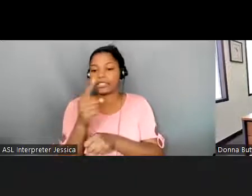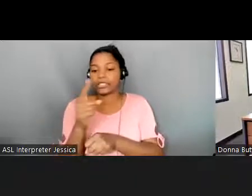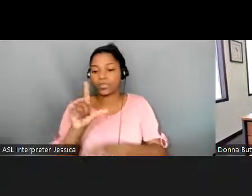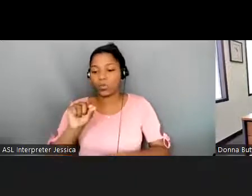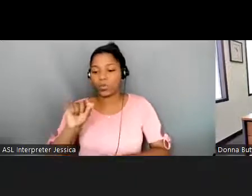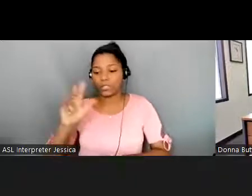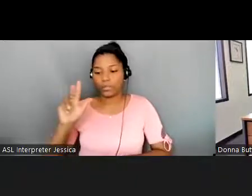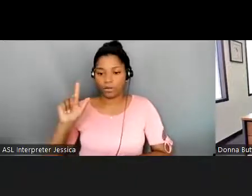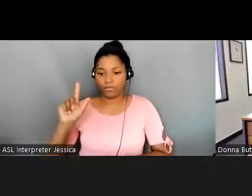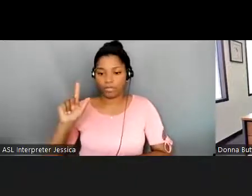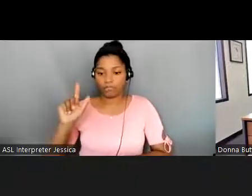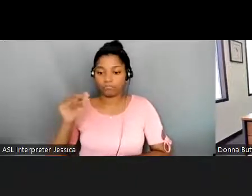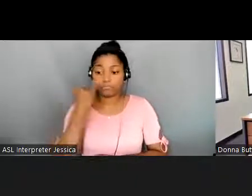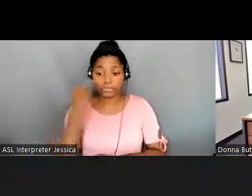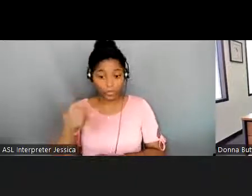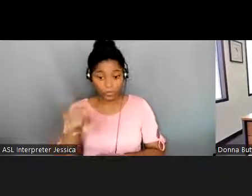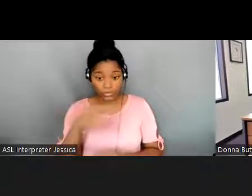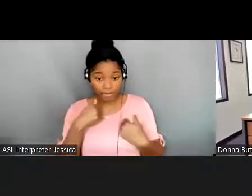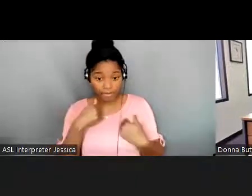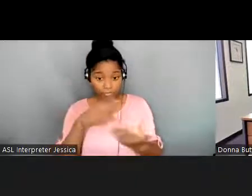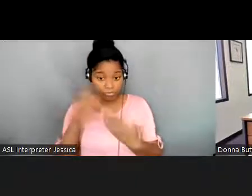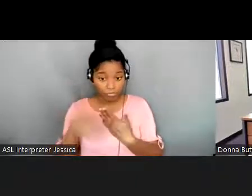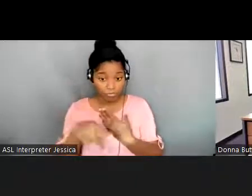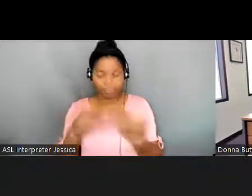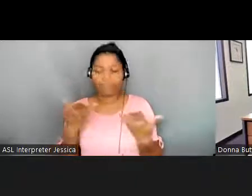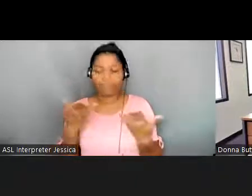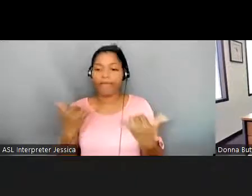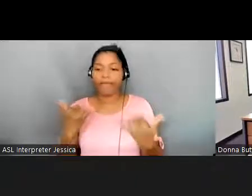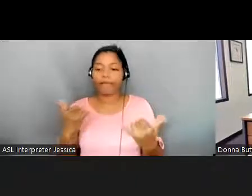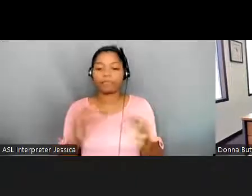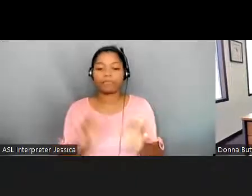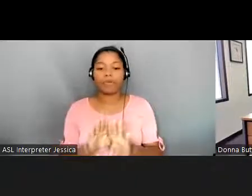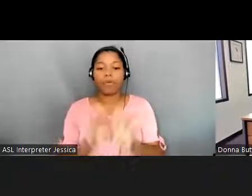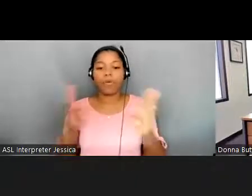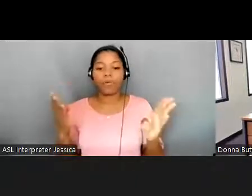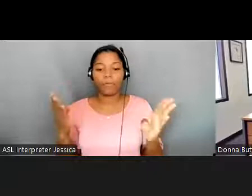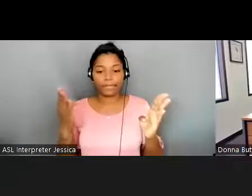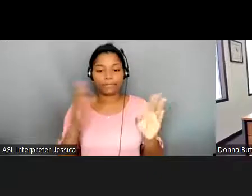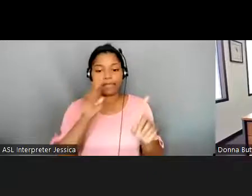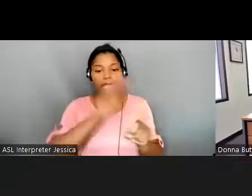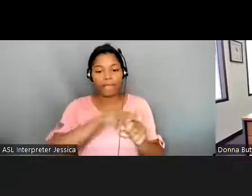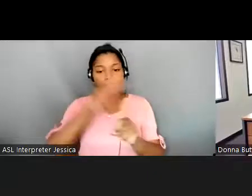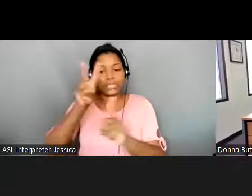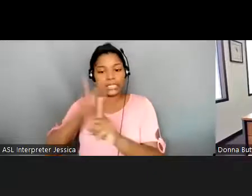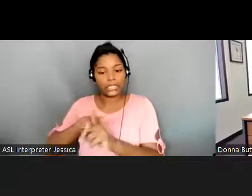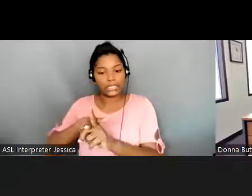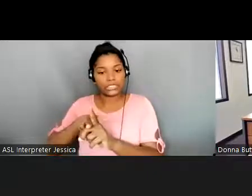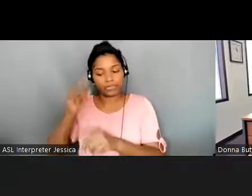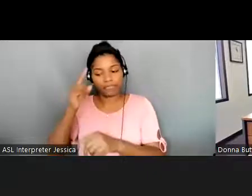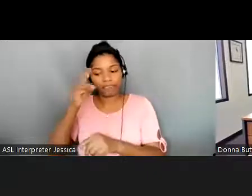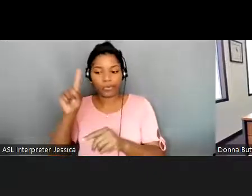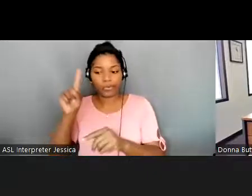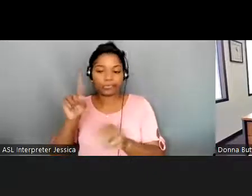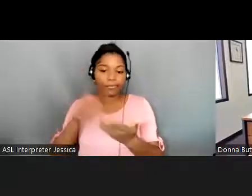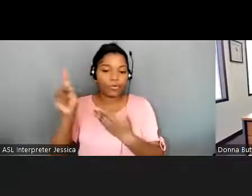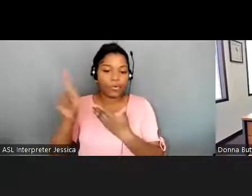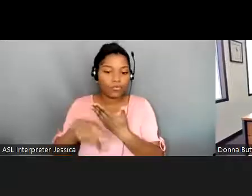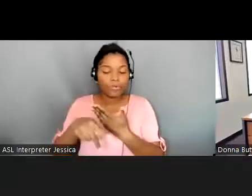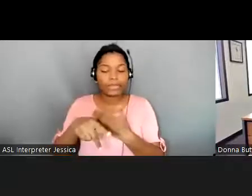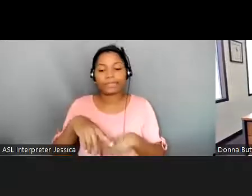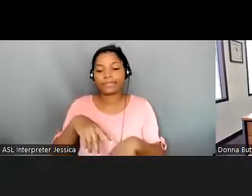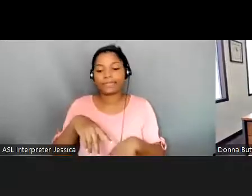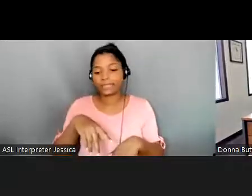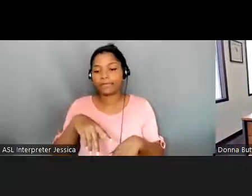2023. And if you have a program, right now we currently have open the application for Programs of Distinction and Programs of Merit, where